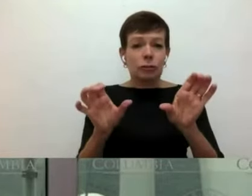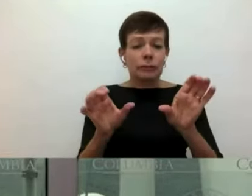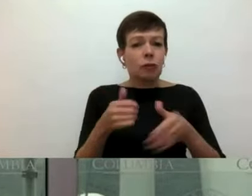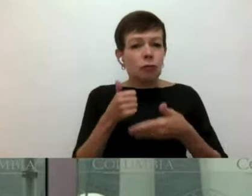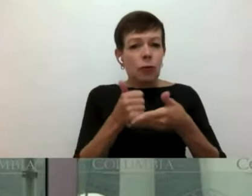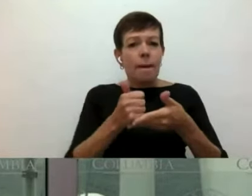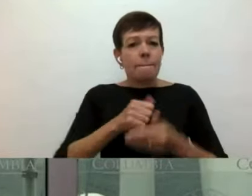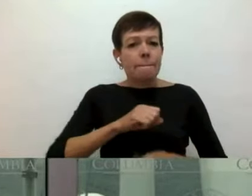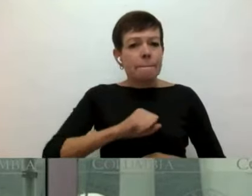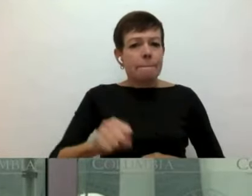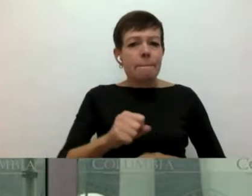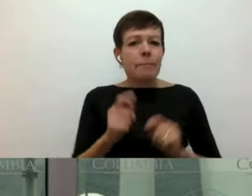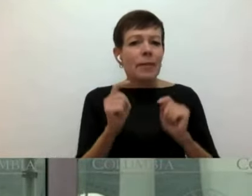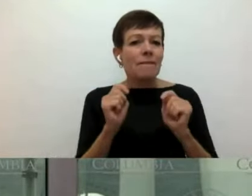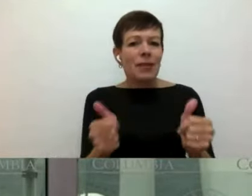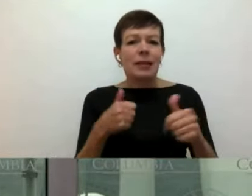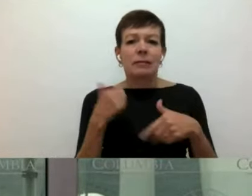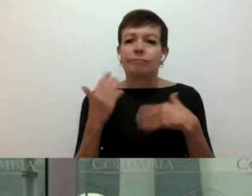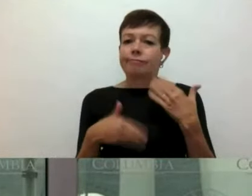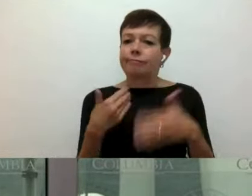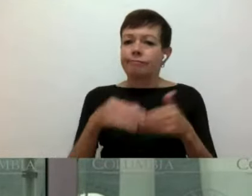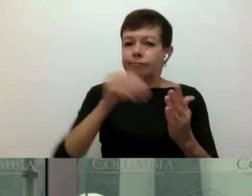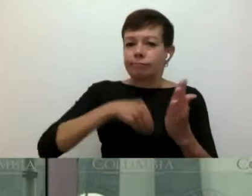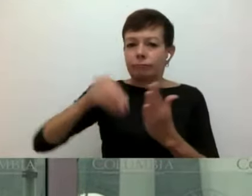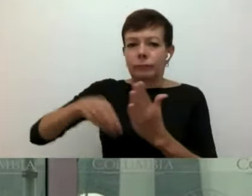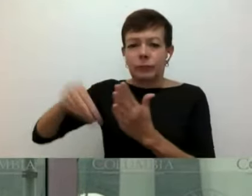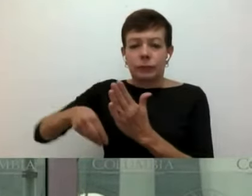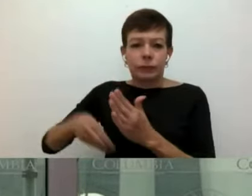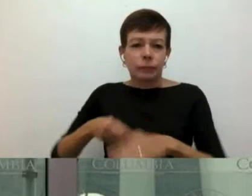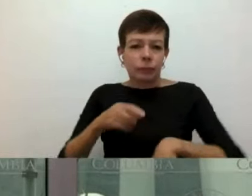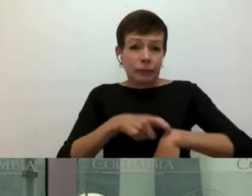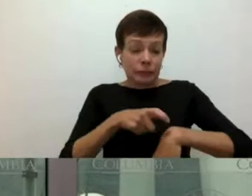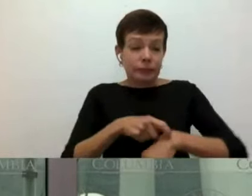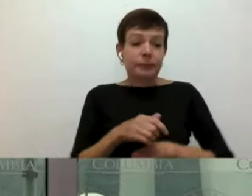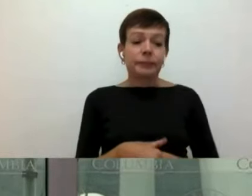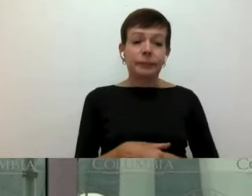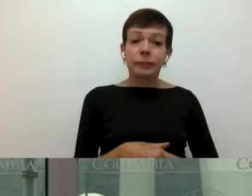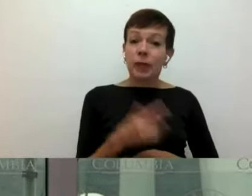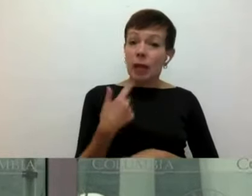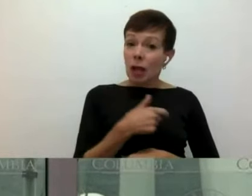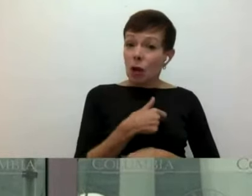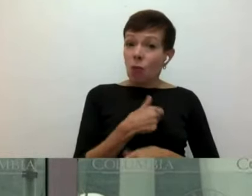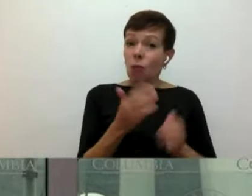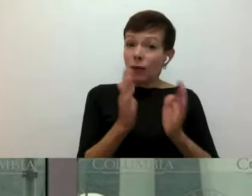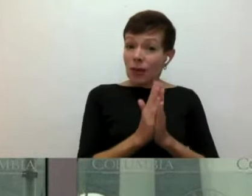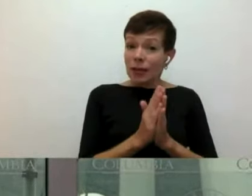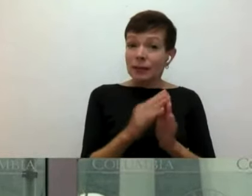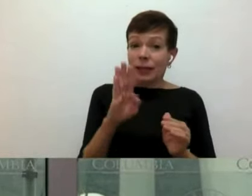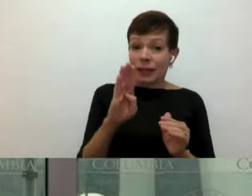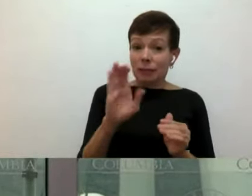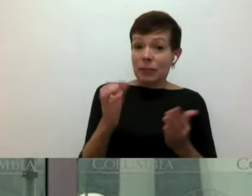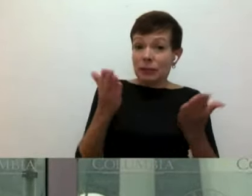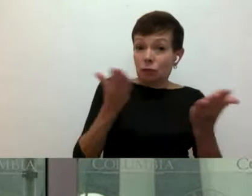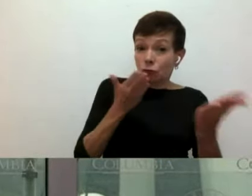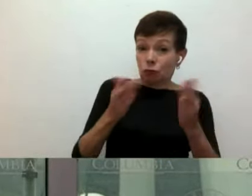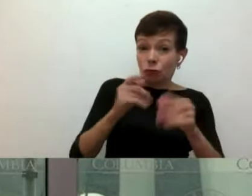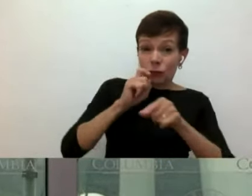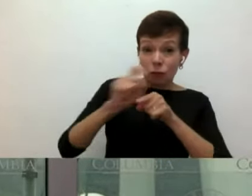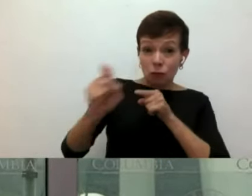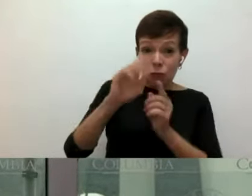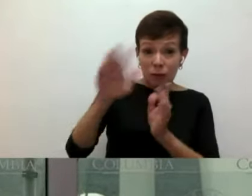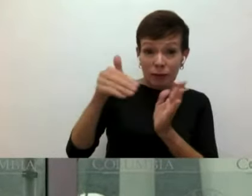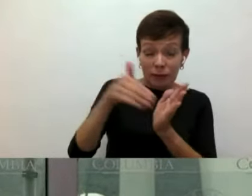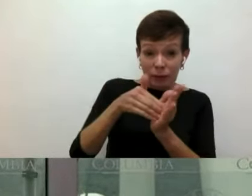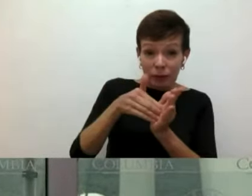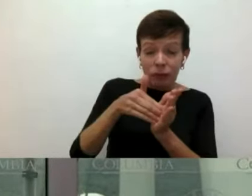to take action, working with the local governments to speed up processing times and get to everyone, including by engaging the Service